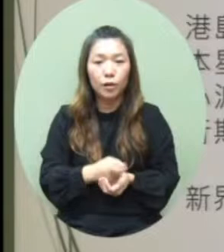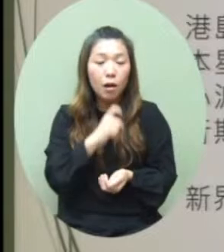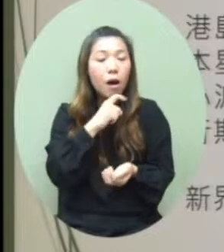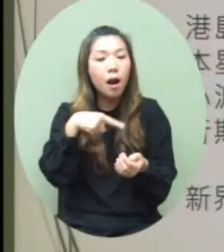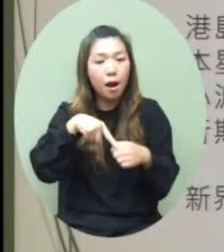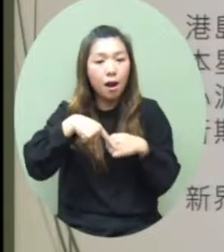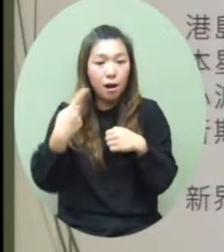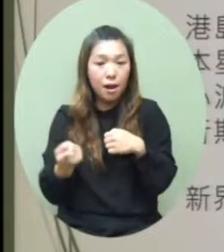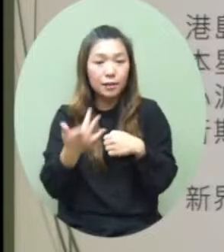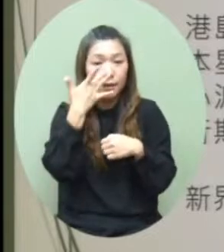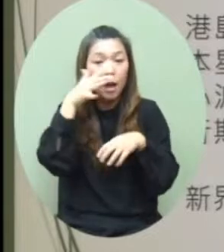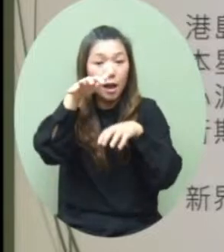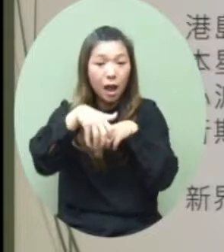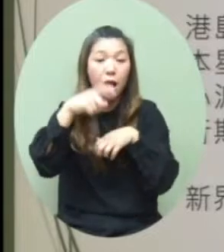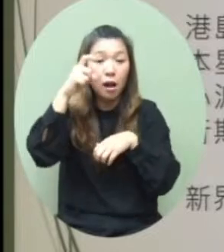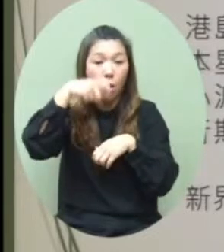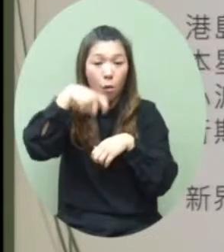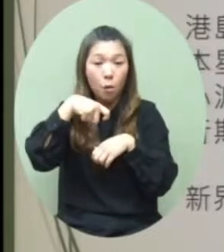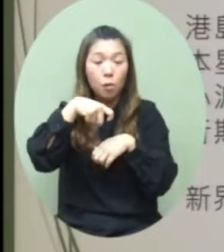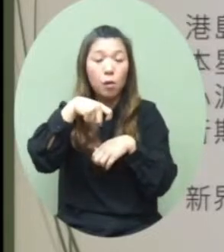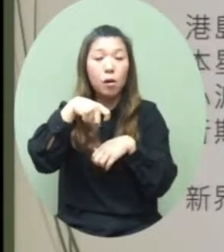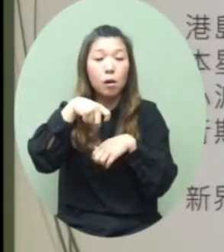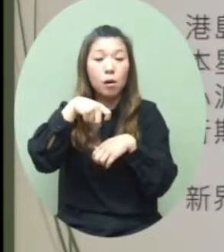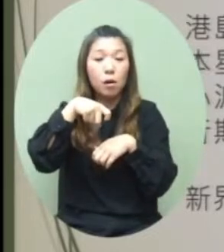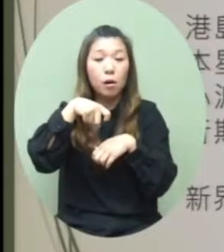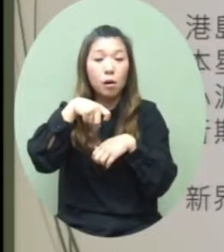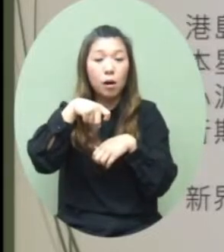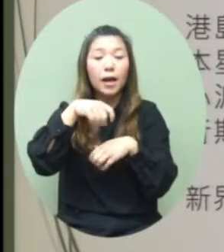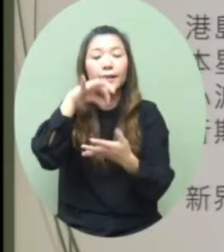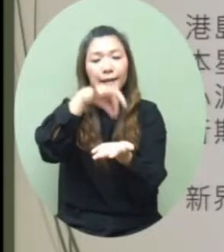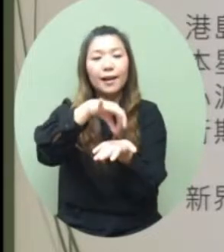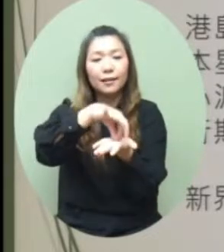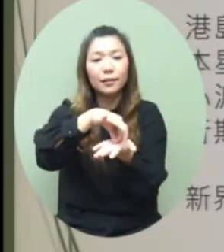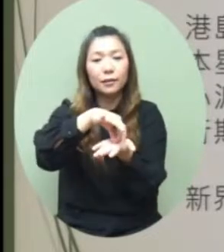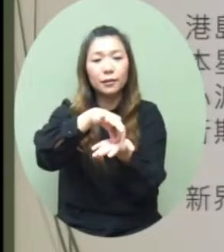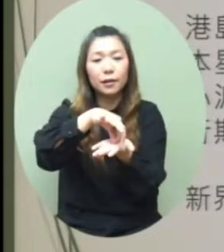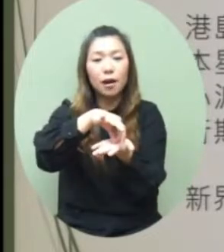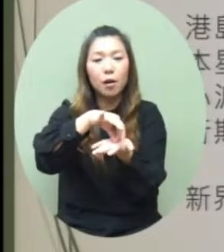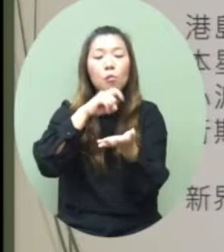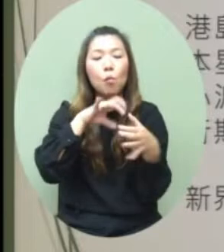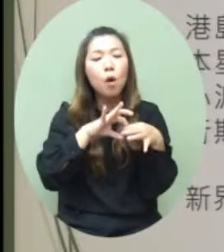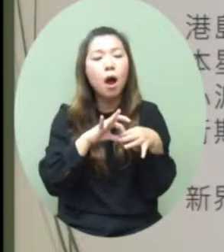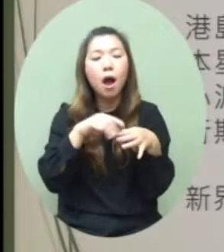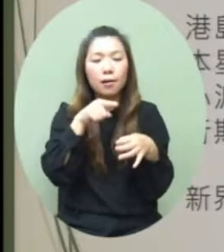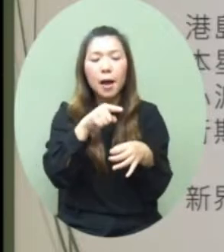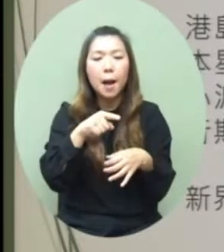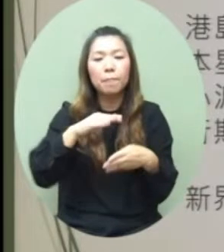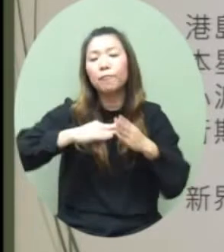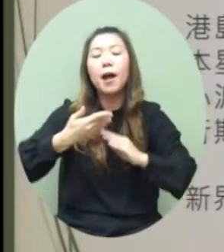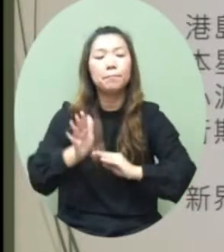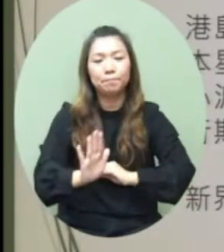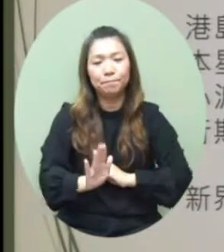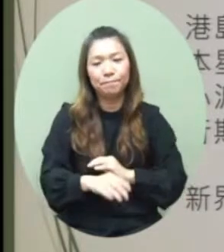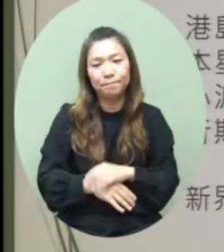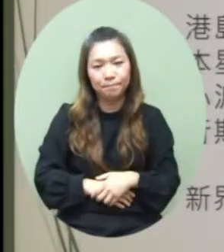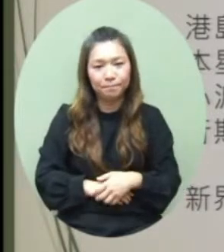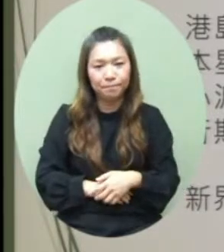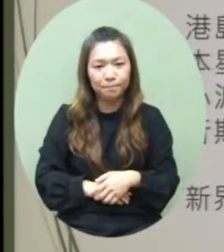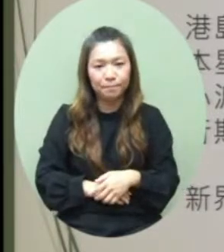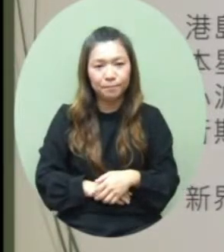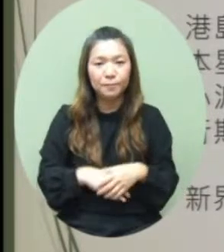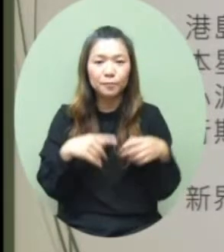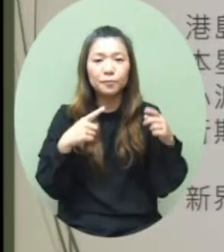this Wednesday, tickets will be distributed at the 18 Home Affairs Inquiry Centres. As for the